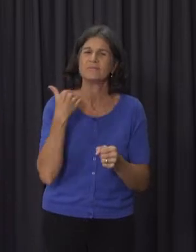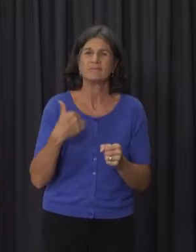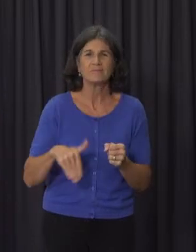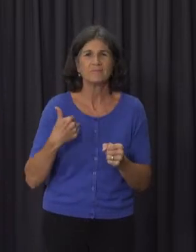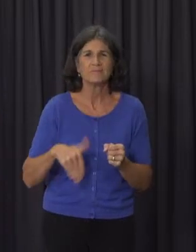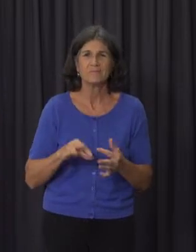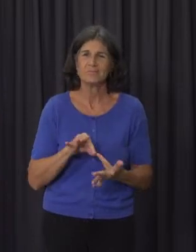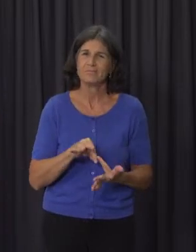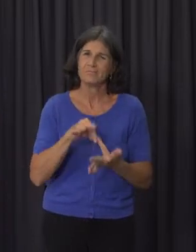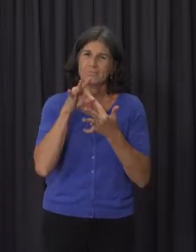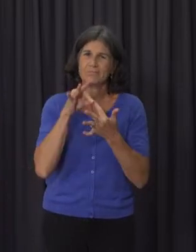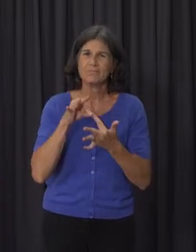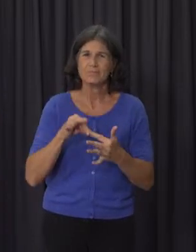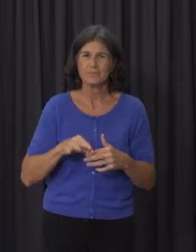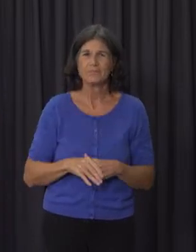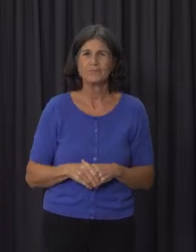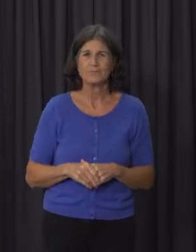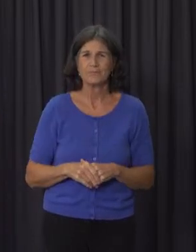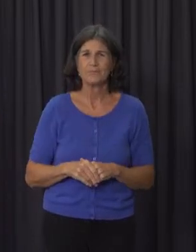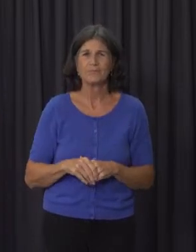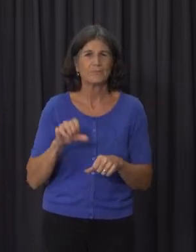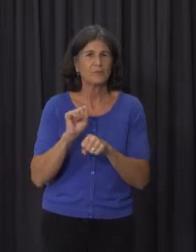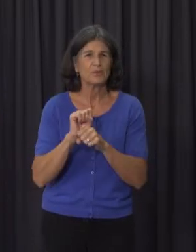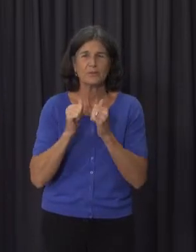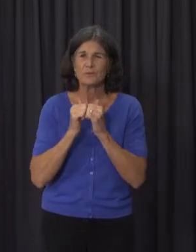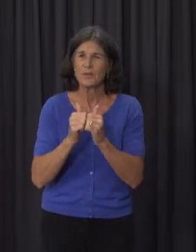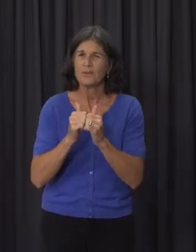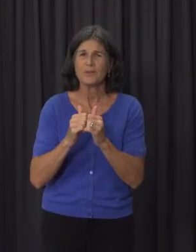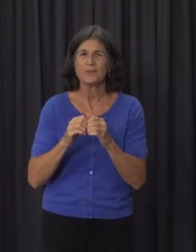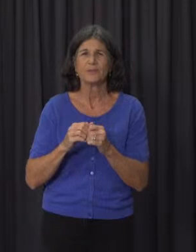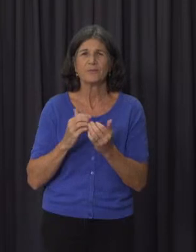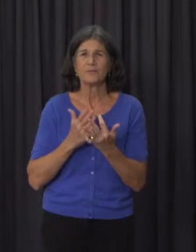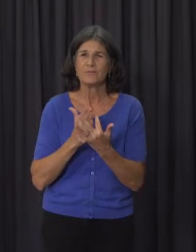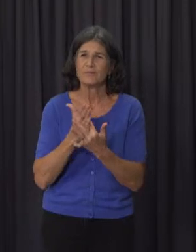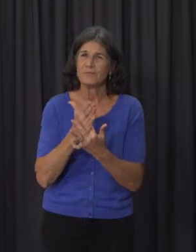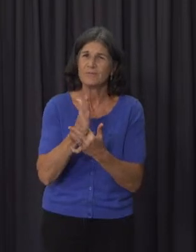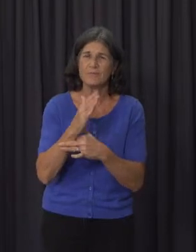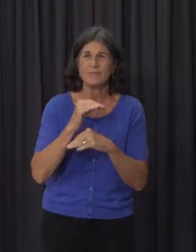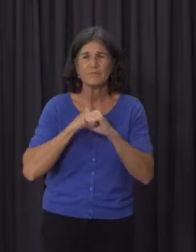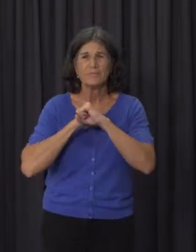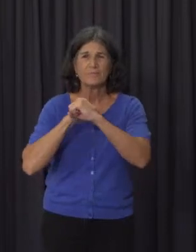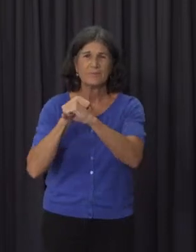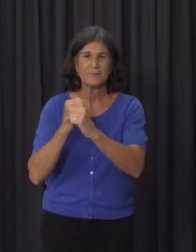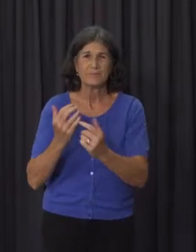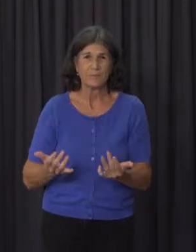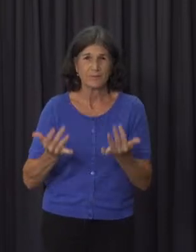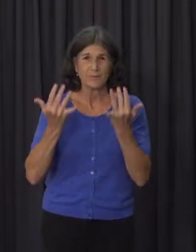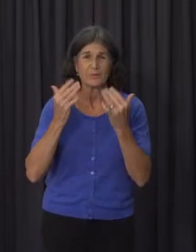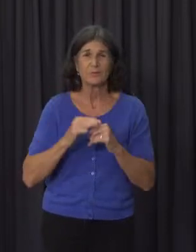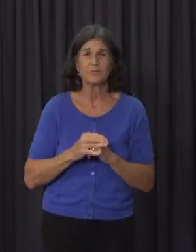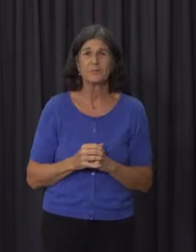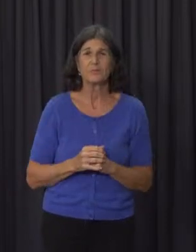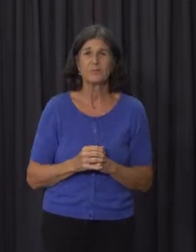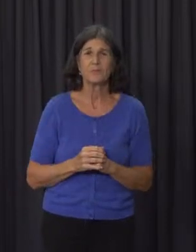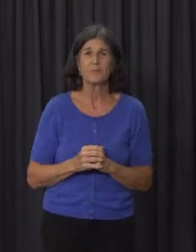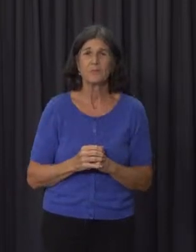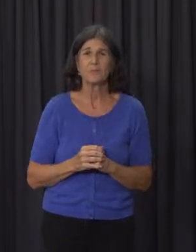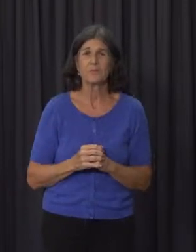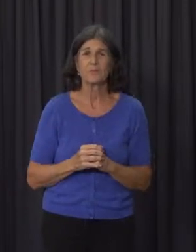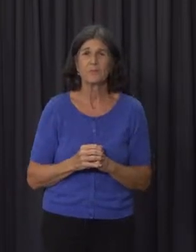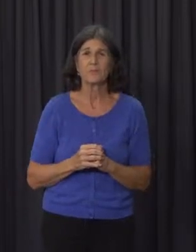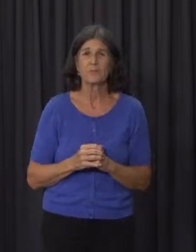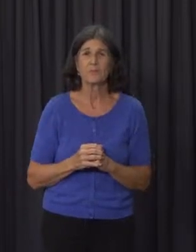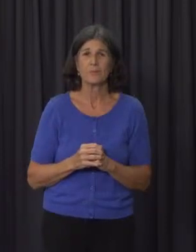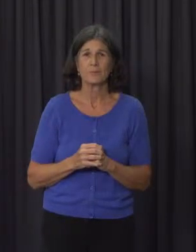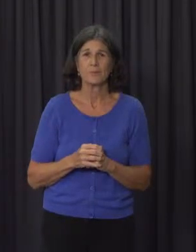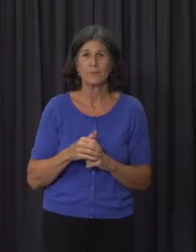continue to pull together, and we see how resilient Albertans and our communities truly are. The situation continues to change rapidly,